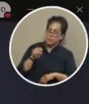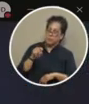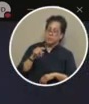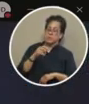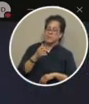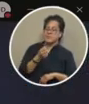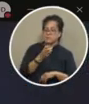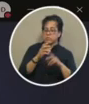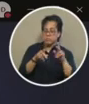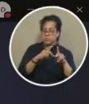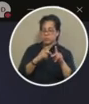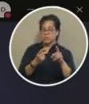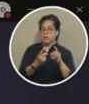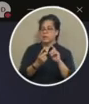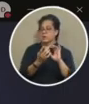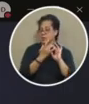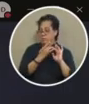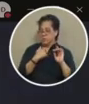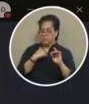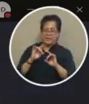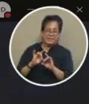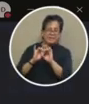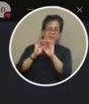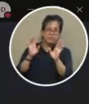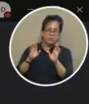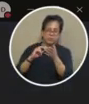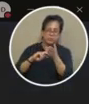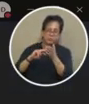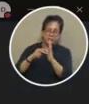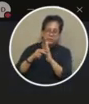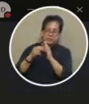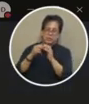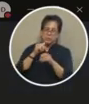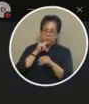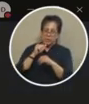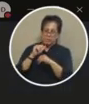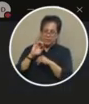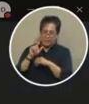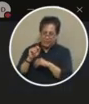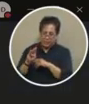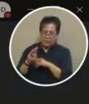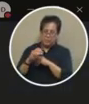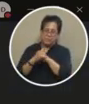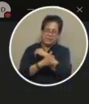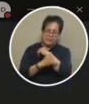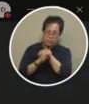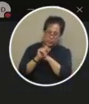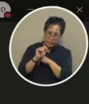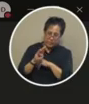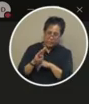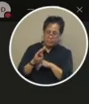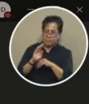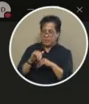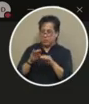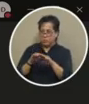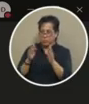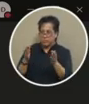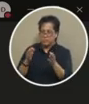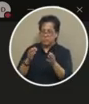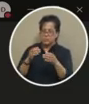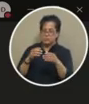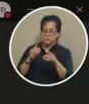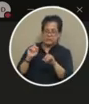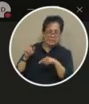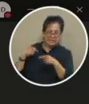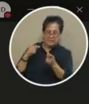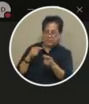number of constituents reached out to me about clarification relating to private clubs as it relates towards country clubs remaining open during the